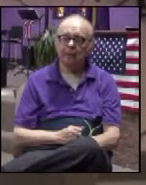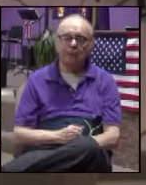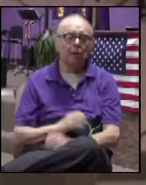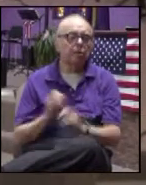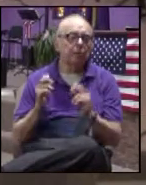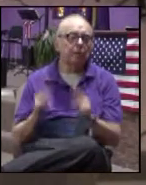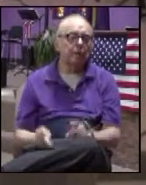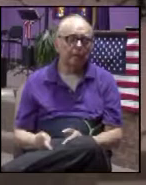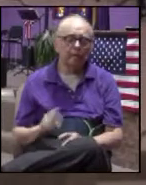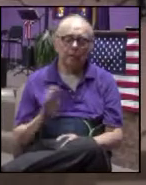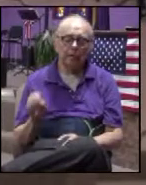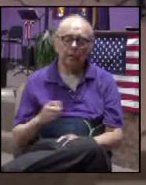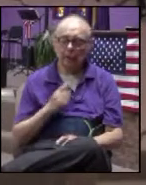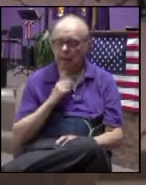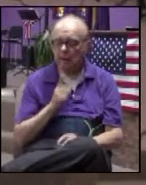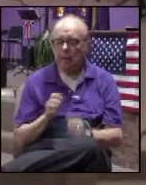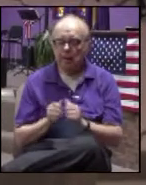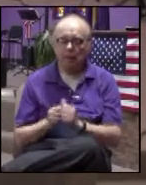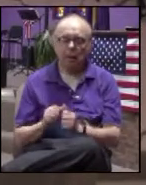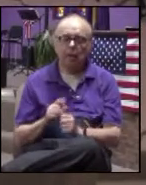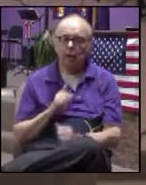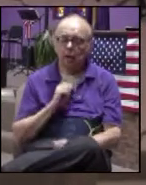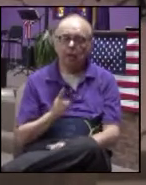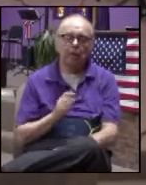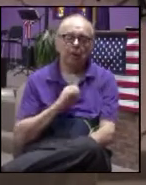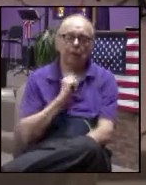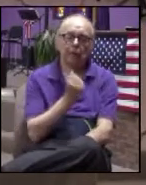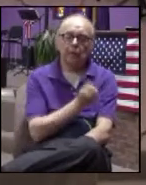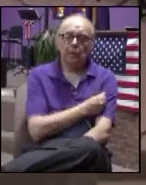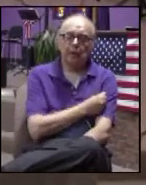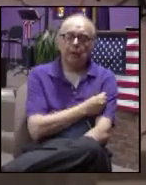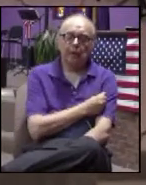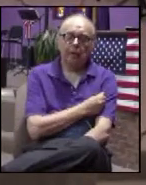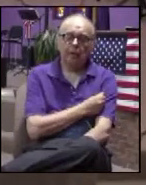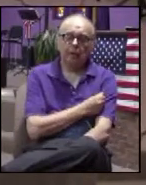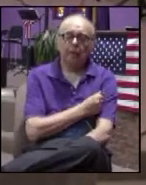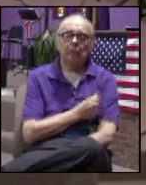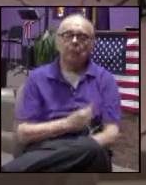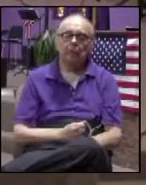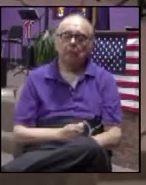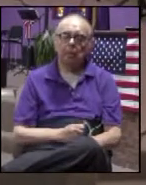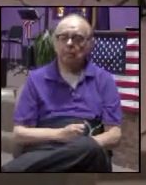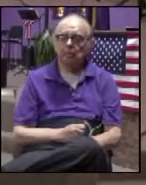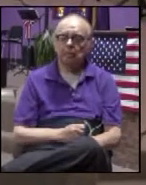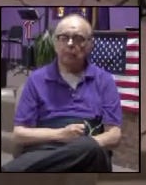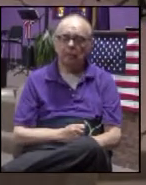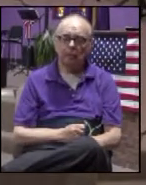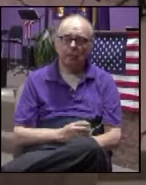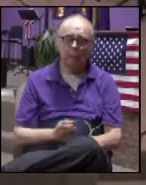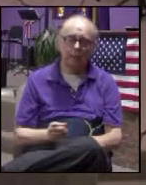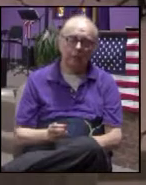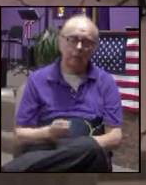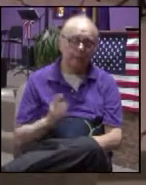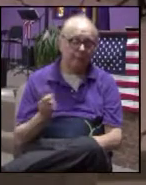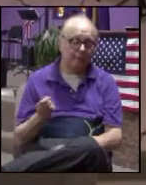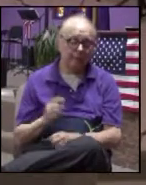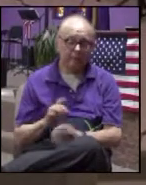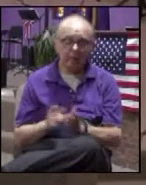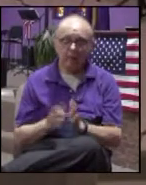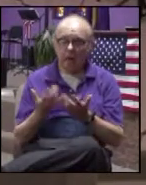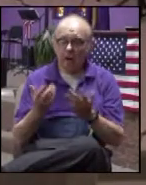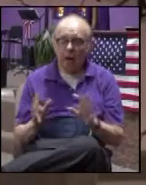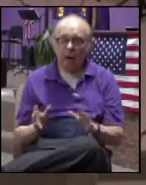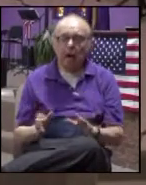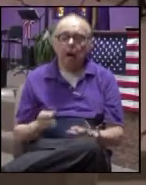No one has ever spoken with such authority or smisha. He's already